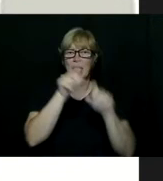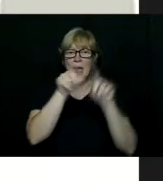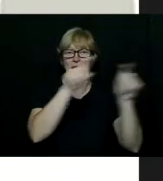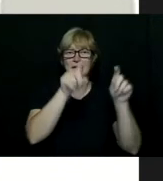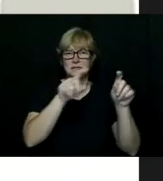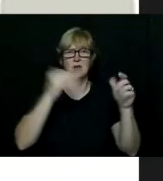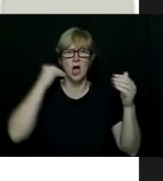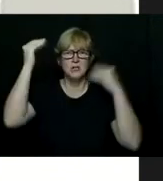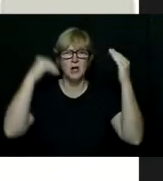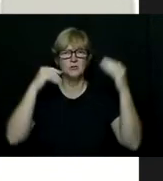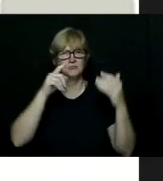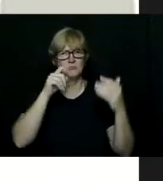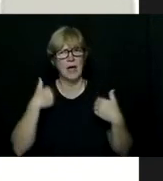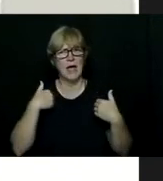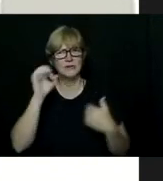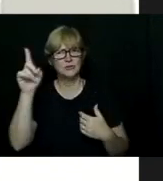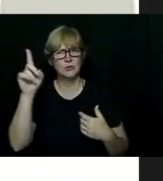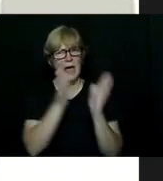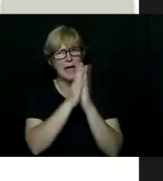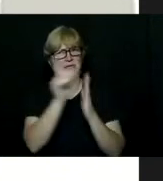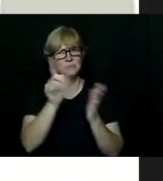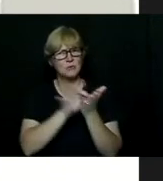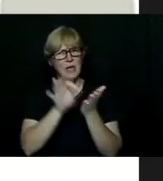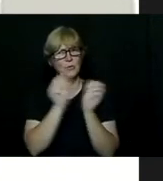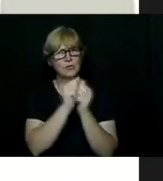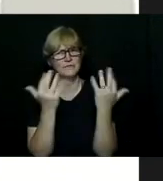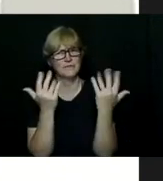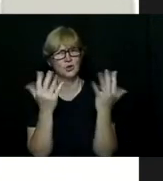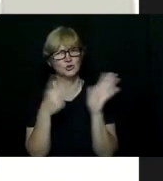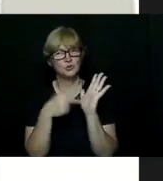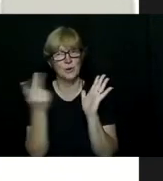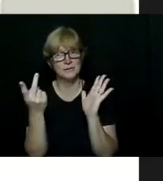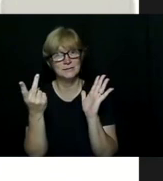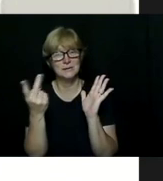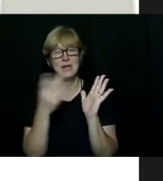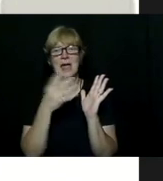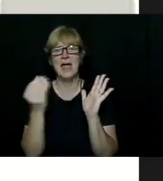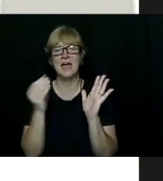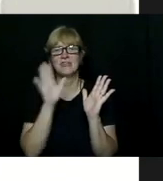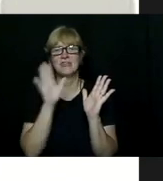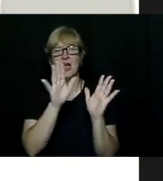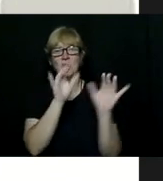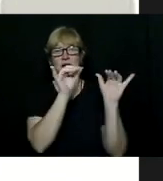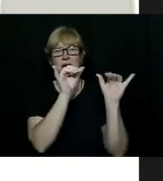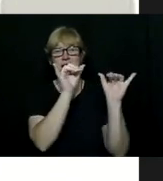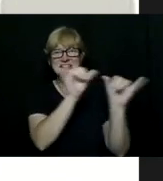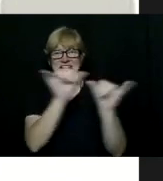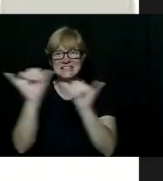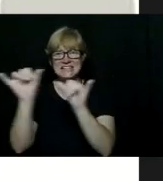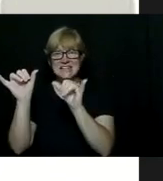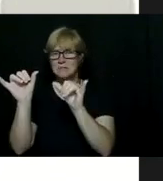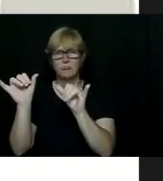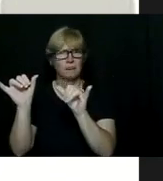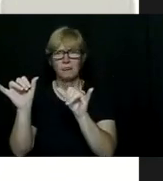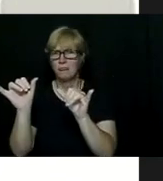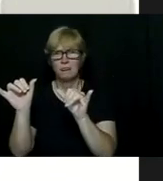adults just to count with their fingers twice, and actually the consistency was really far from perfect, to be fair.